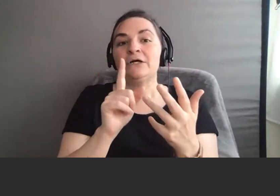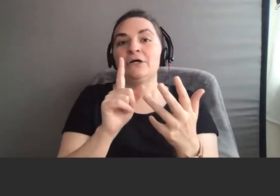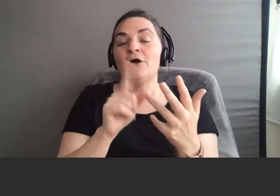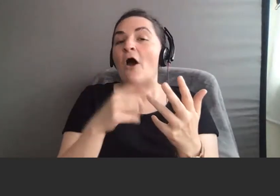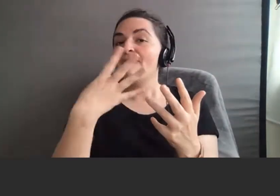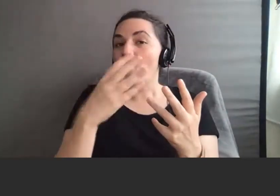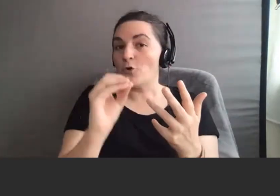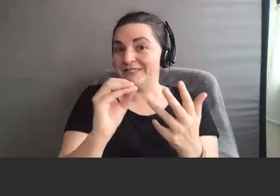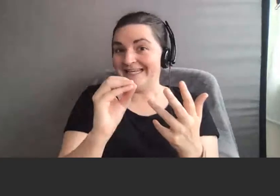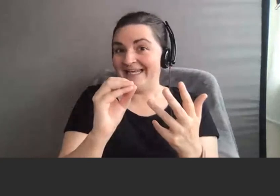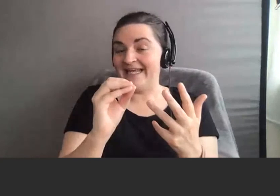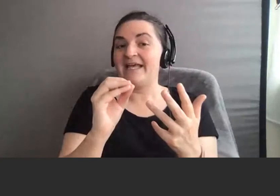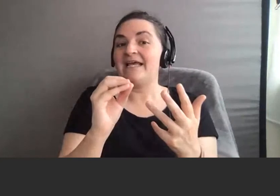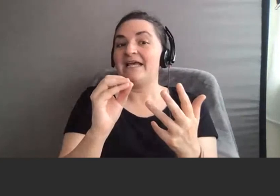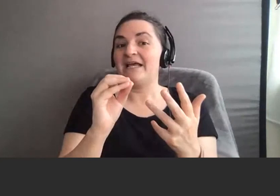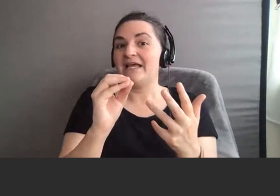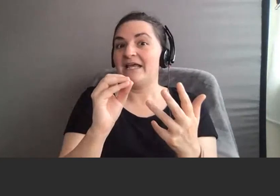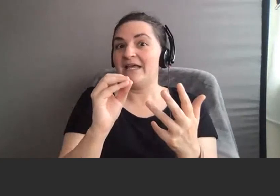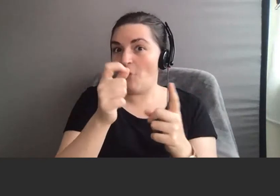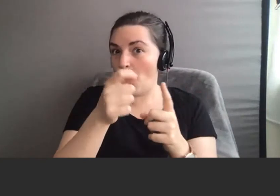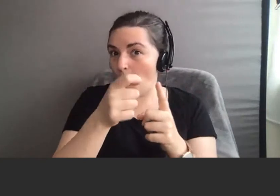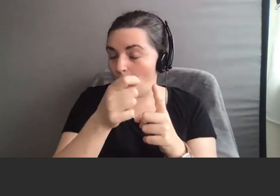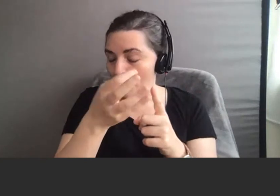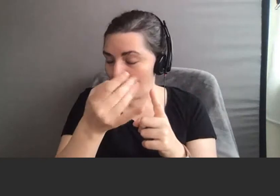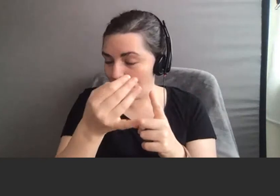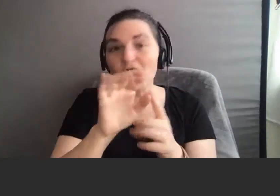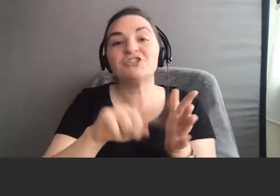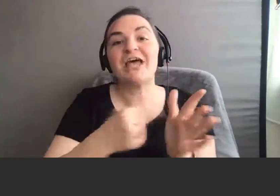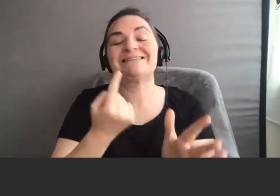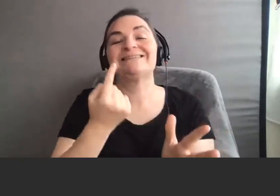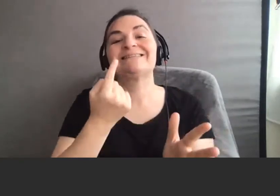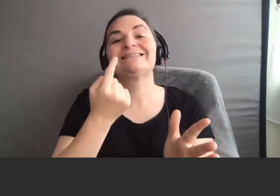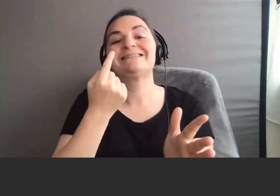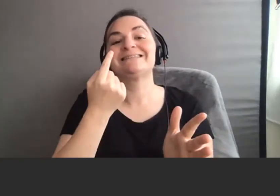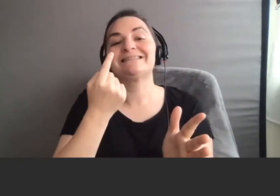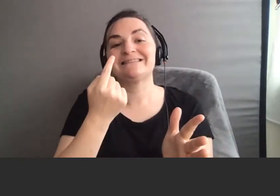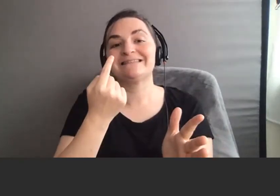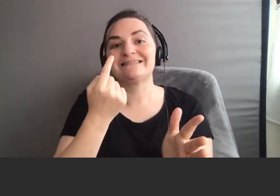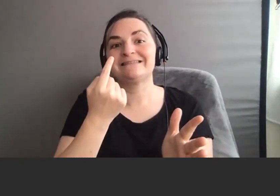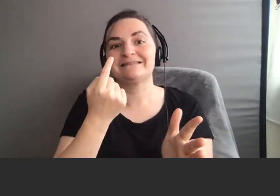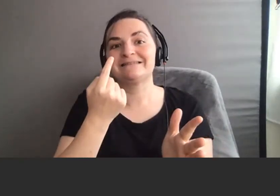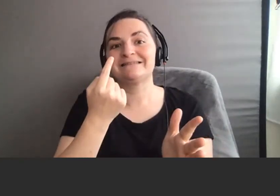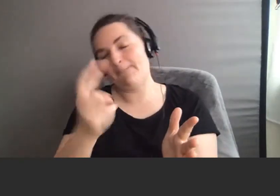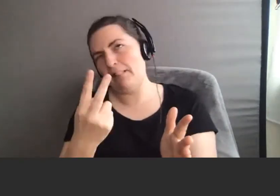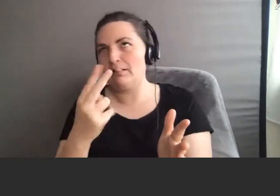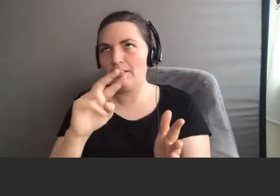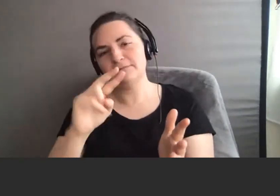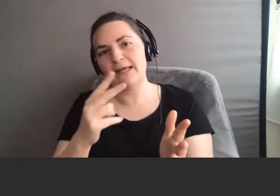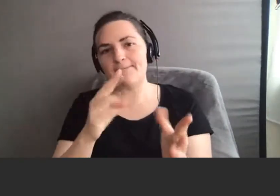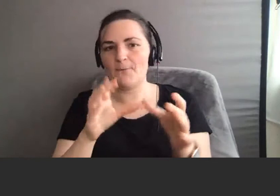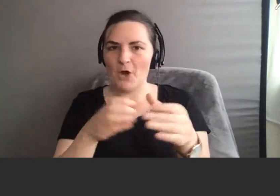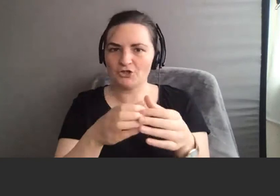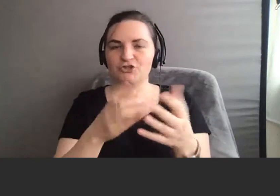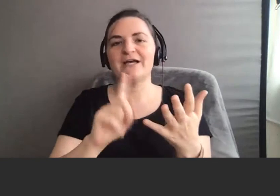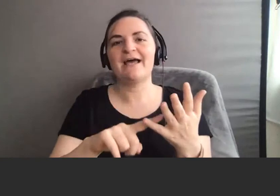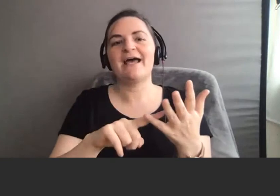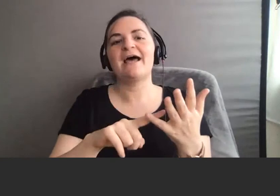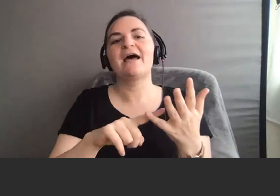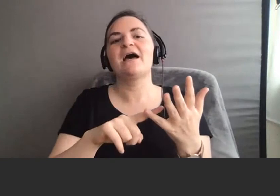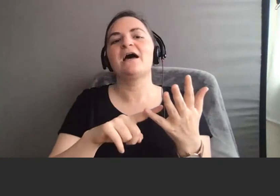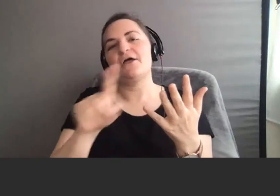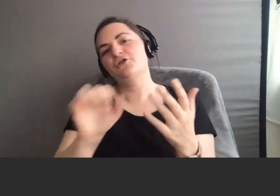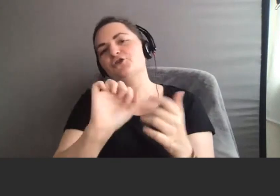credits is a single module for Project, that's a double module, it's 40 credits, and then finally